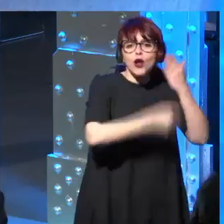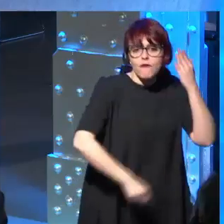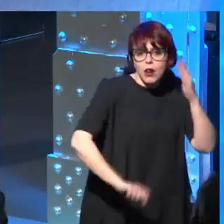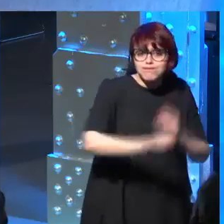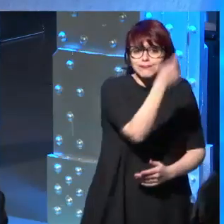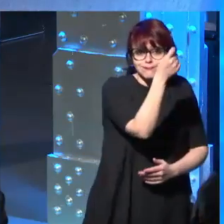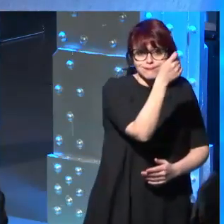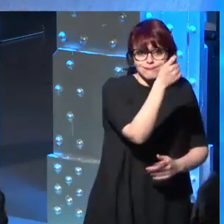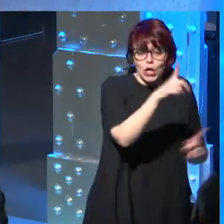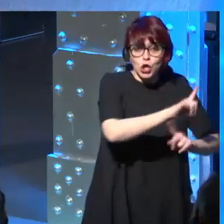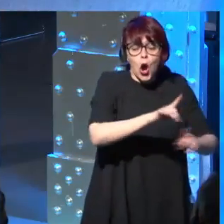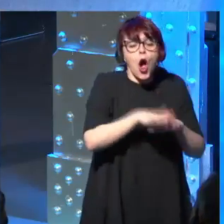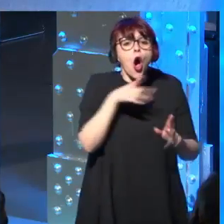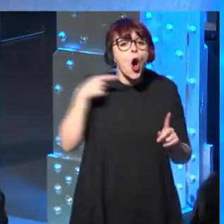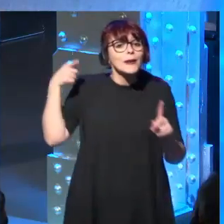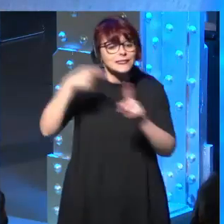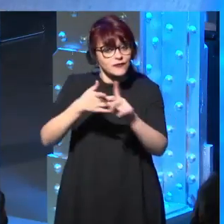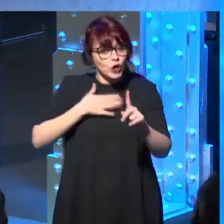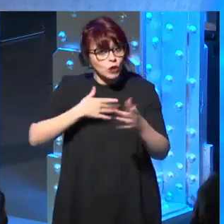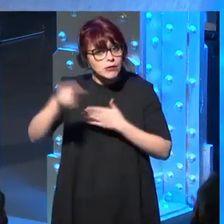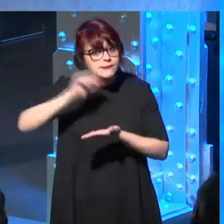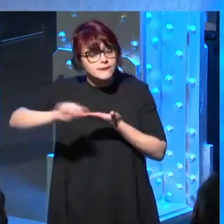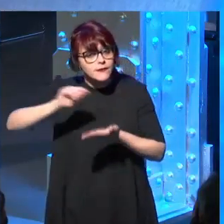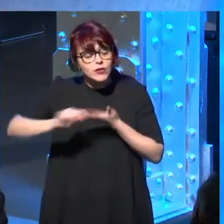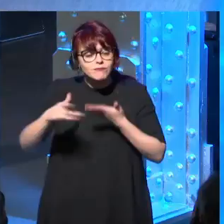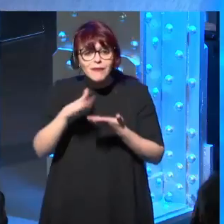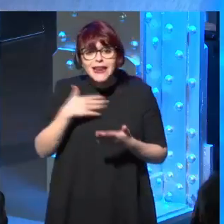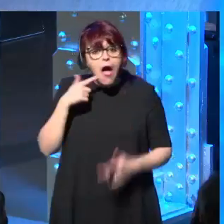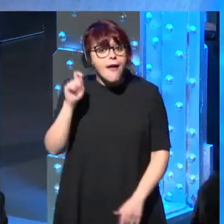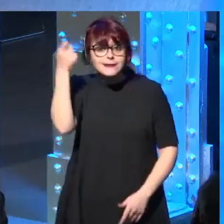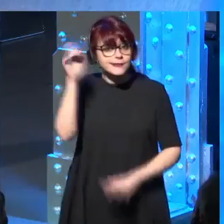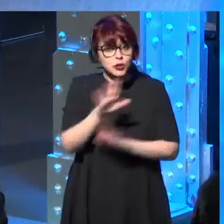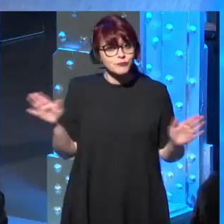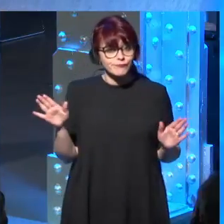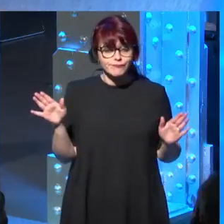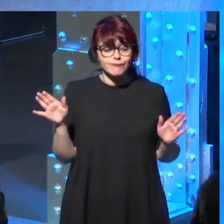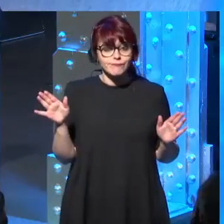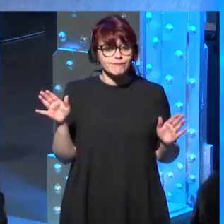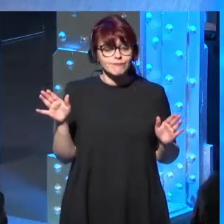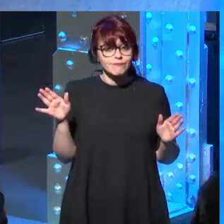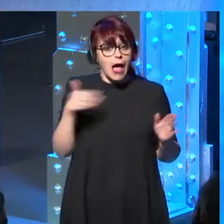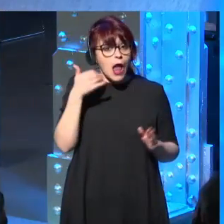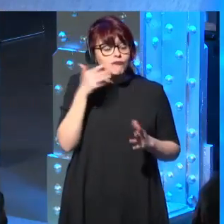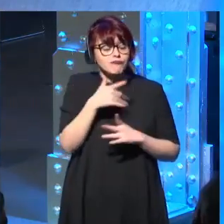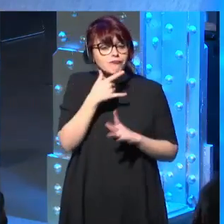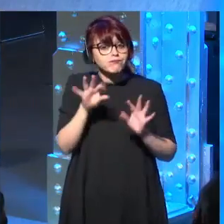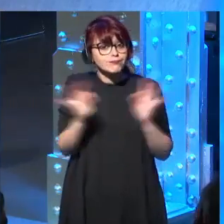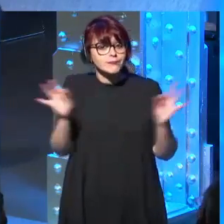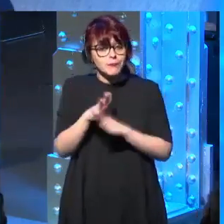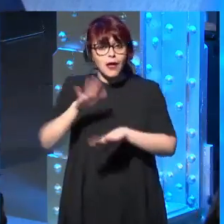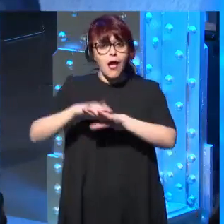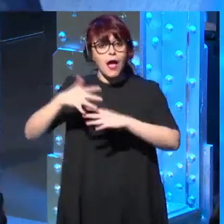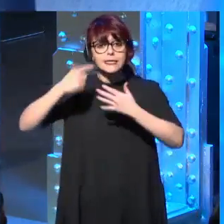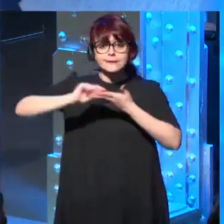my aim when I started writing was to have success in such a way that I continue